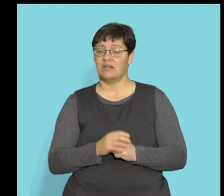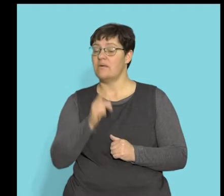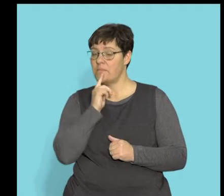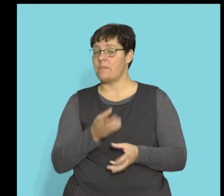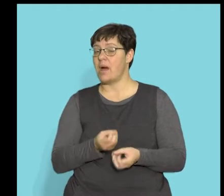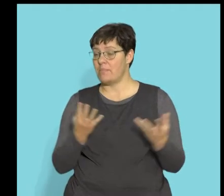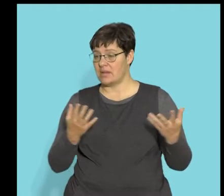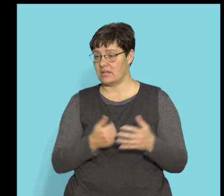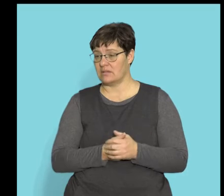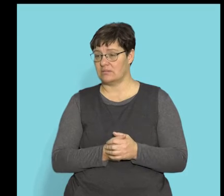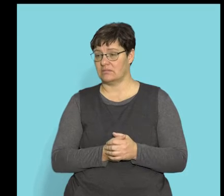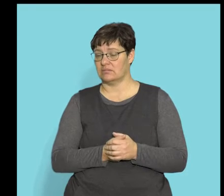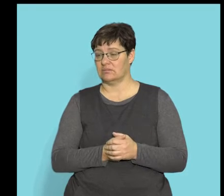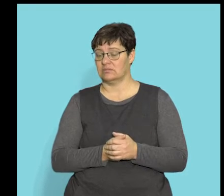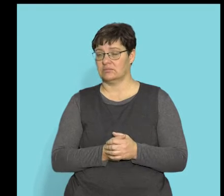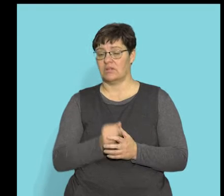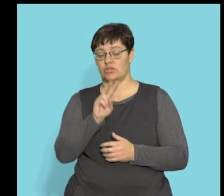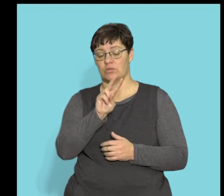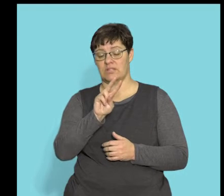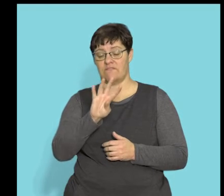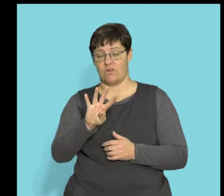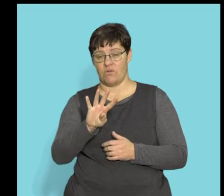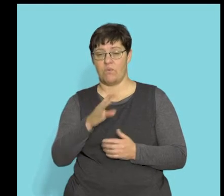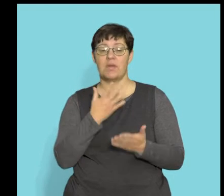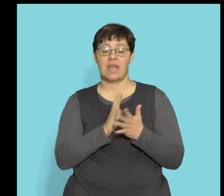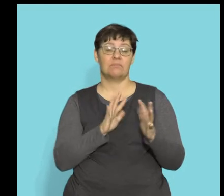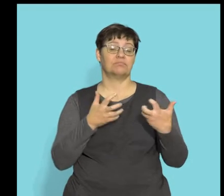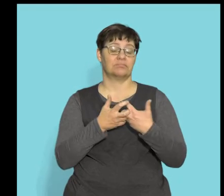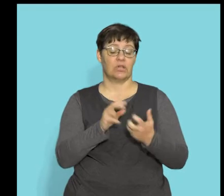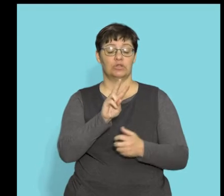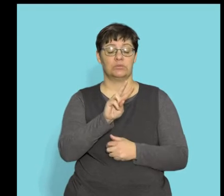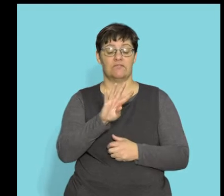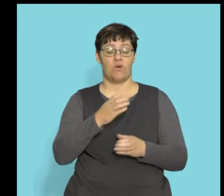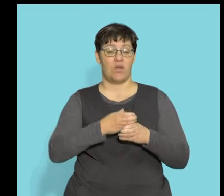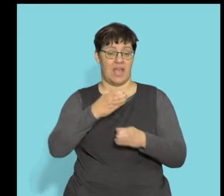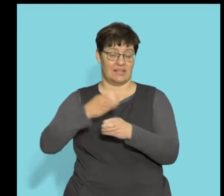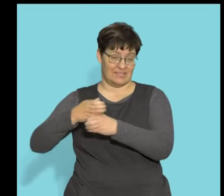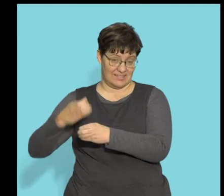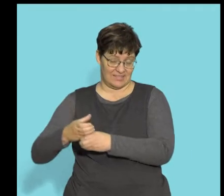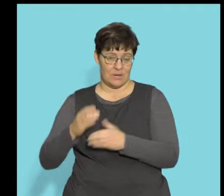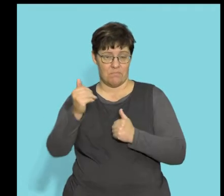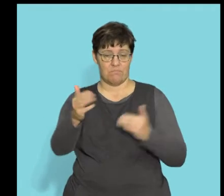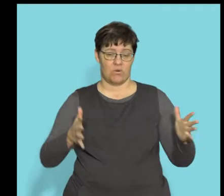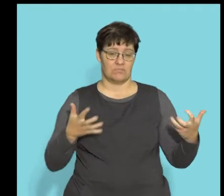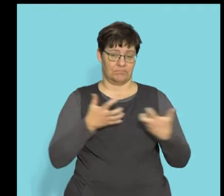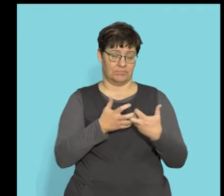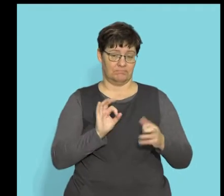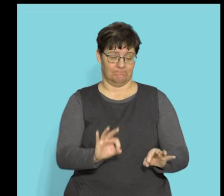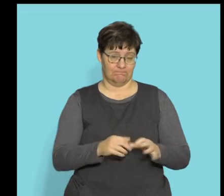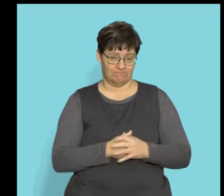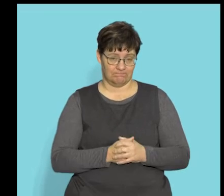2. 4 times 3 times 2 is 24. So I can fit 24 cans into my